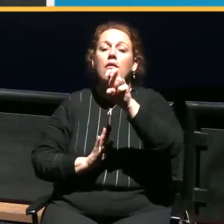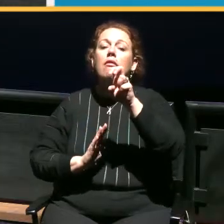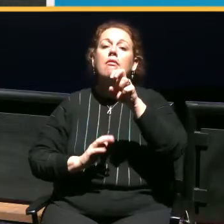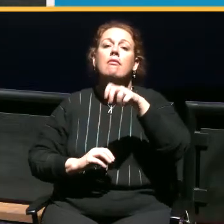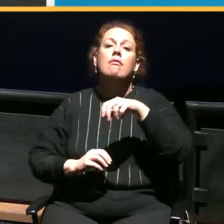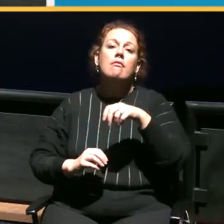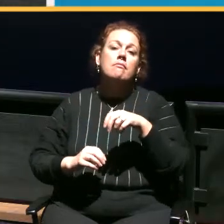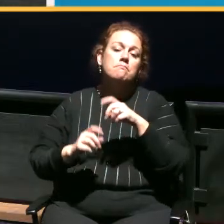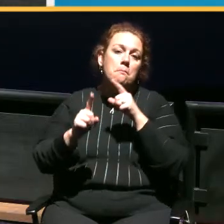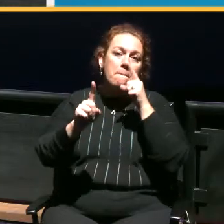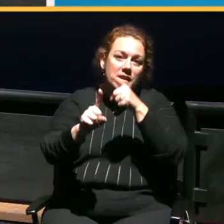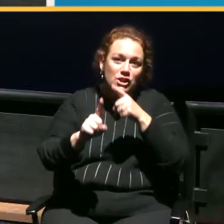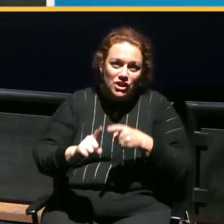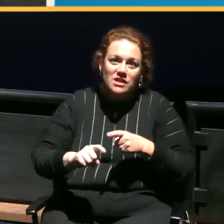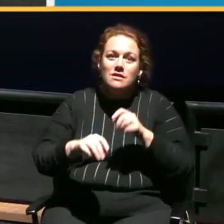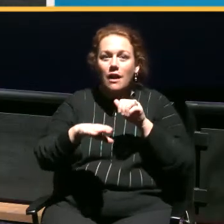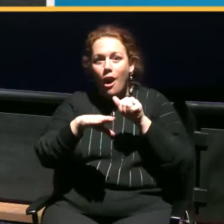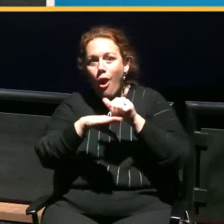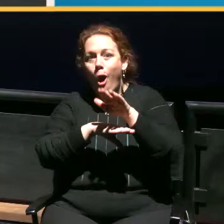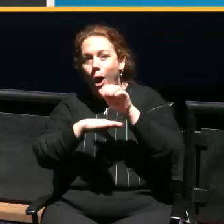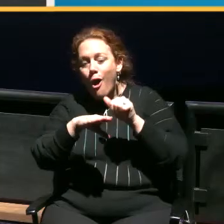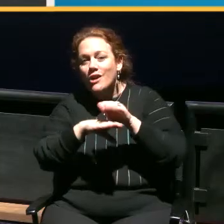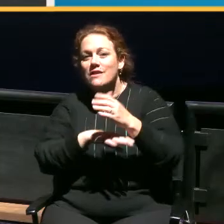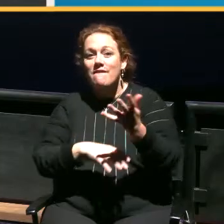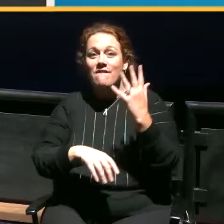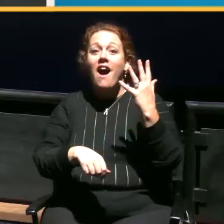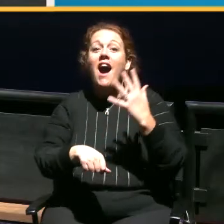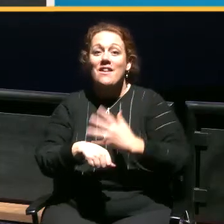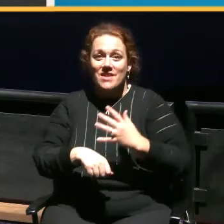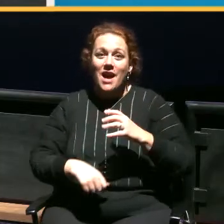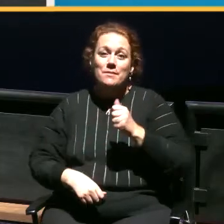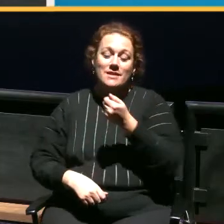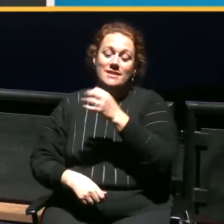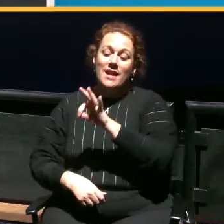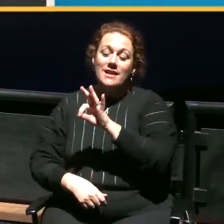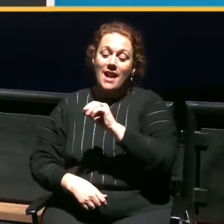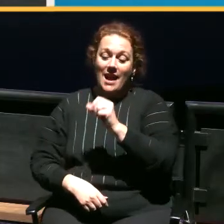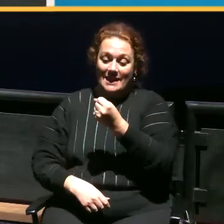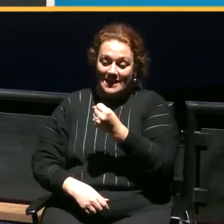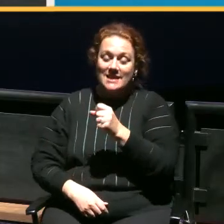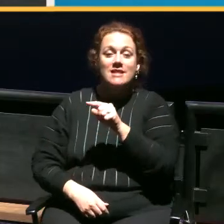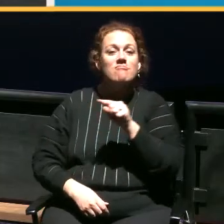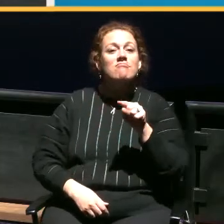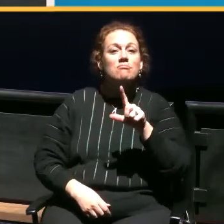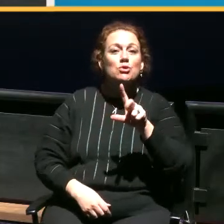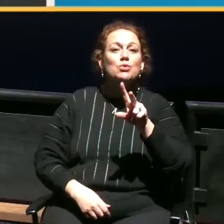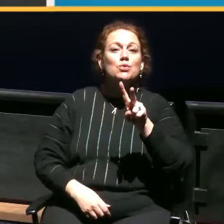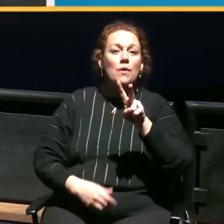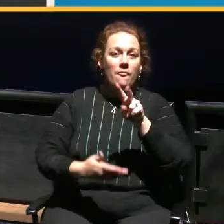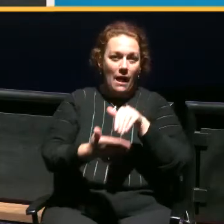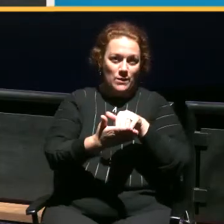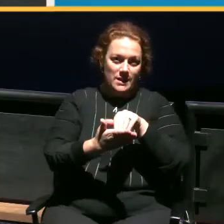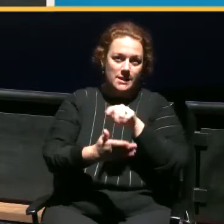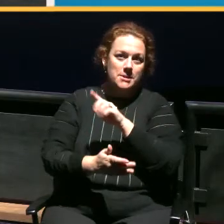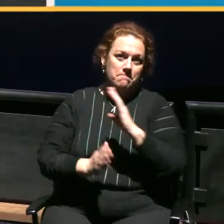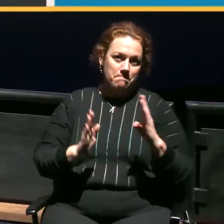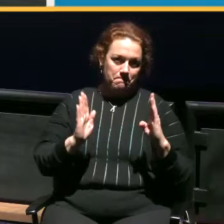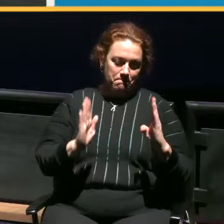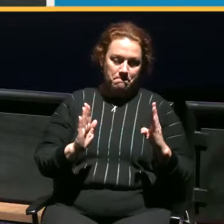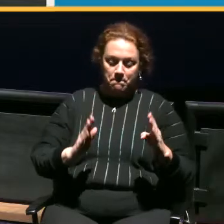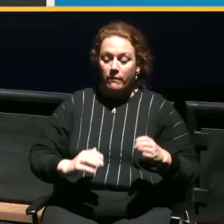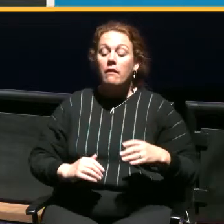Space Telescope 5 times in the 1990s and 2000s. On the final